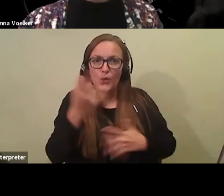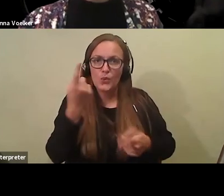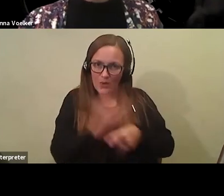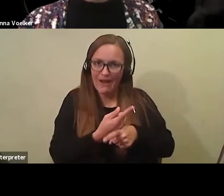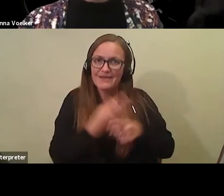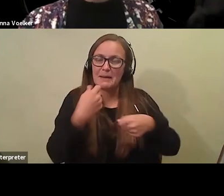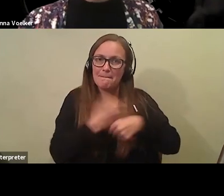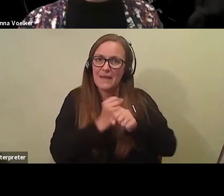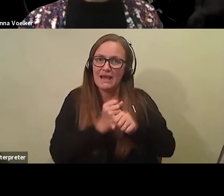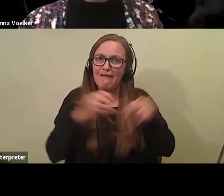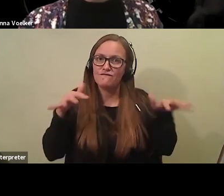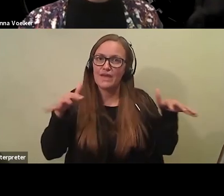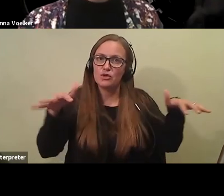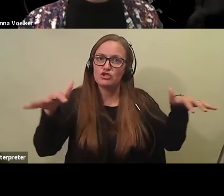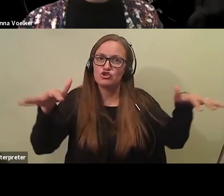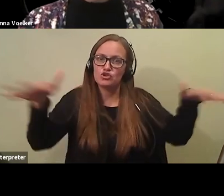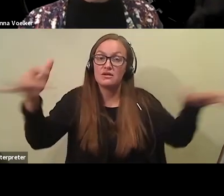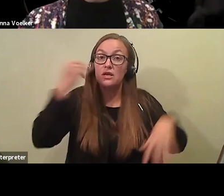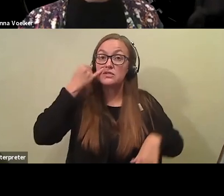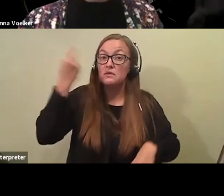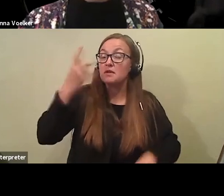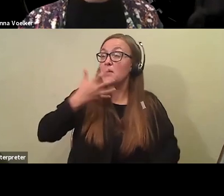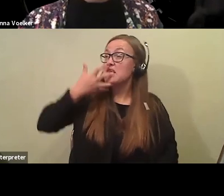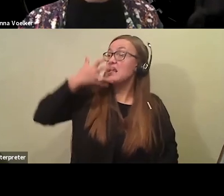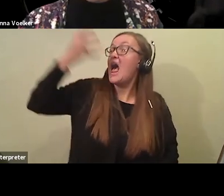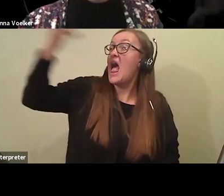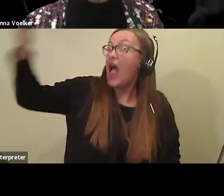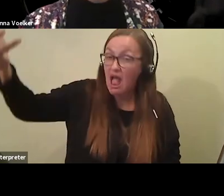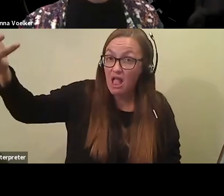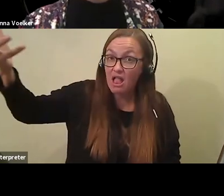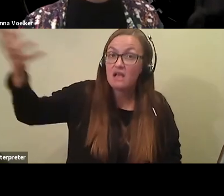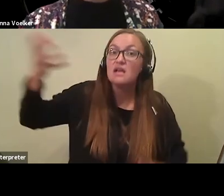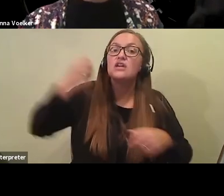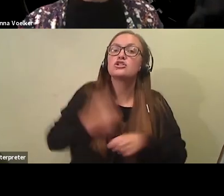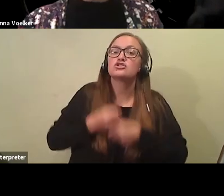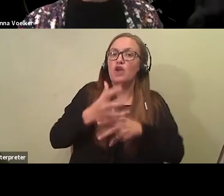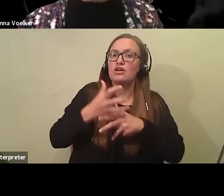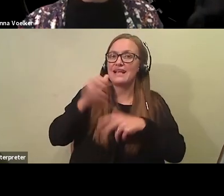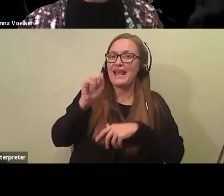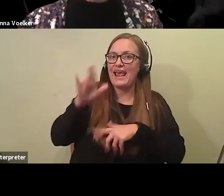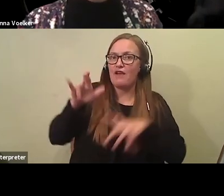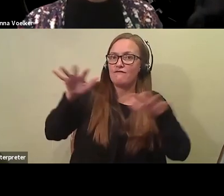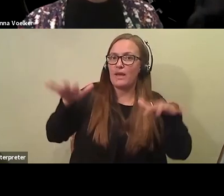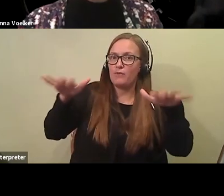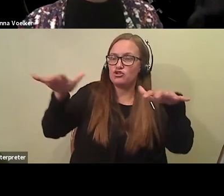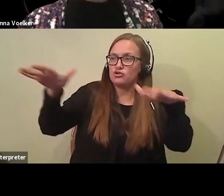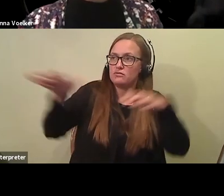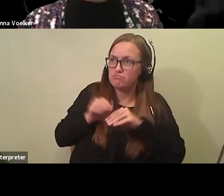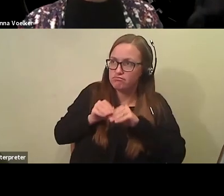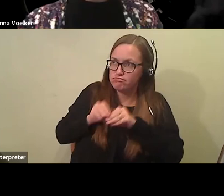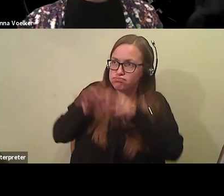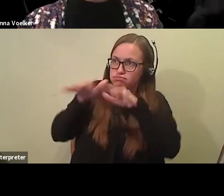vibrate. So if someone screams at me over there, there's causing some vibration of the air molecules in between them and me, and I hear